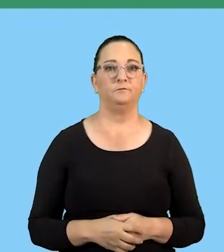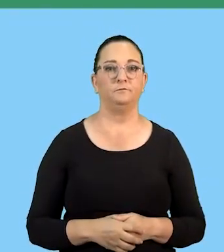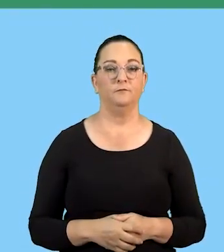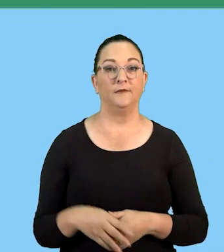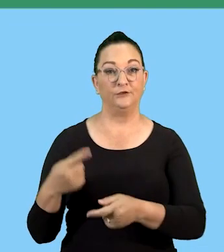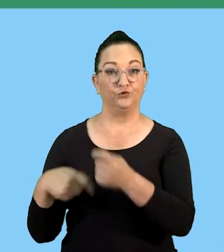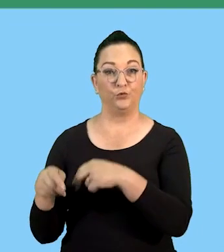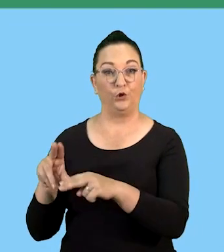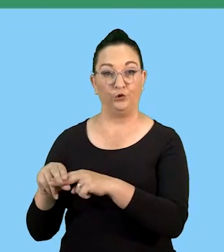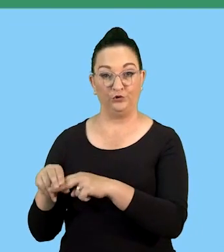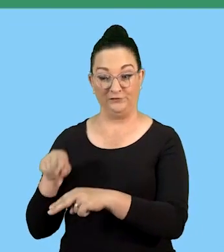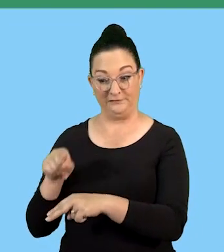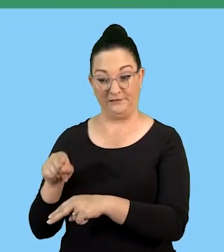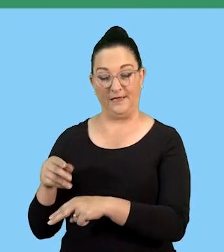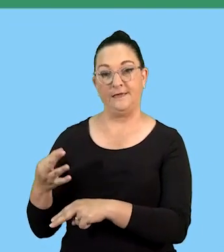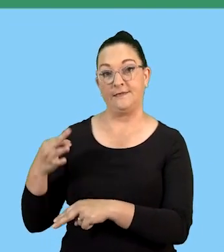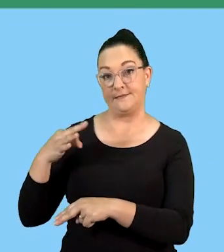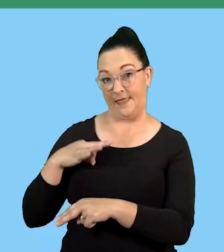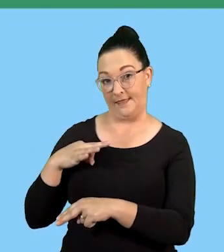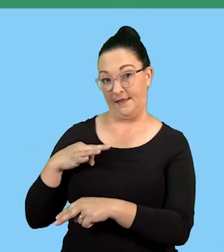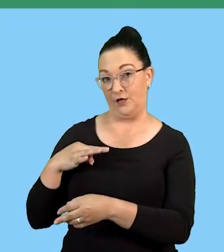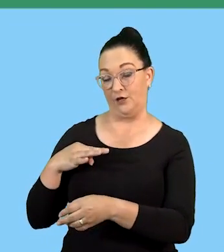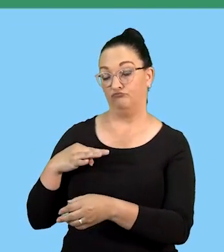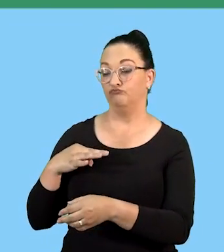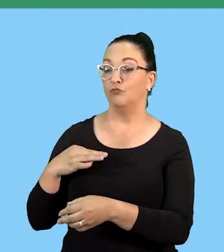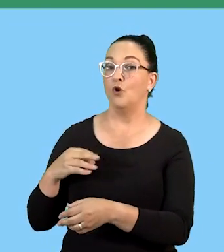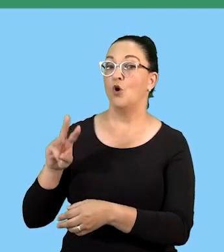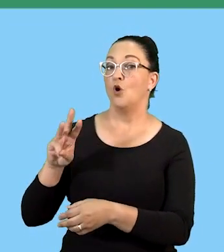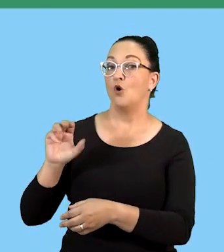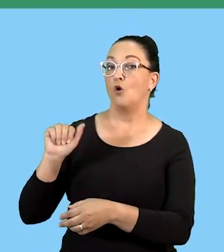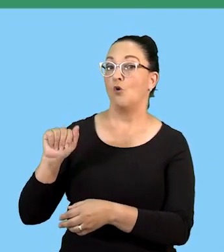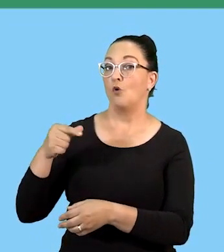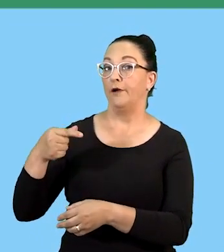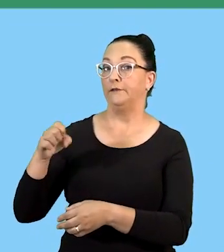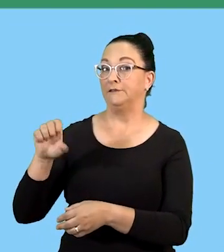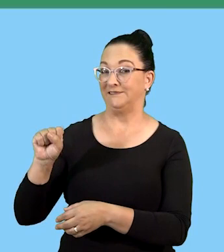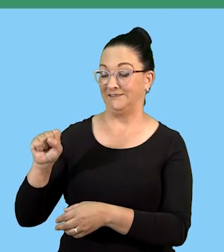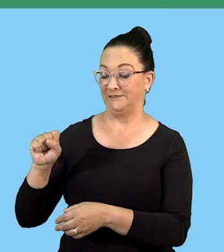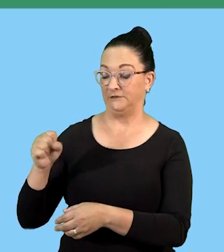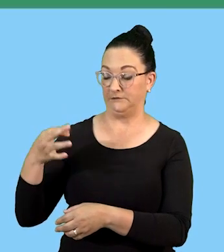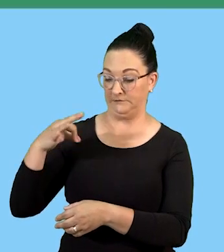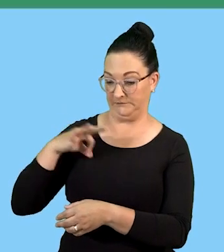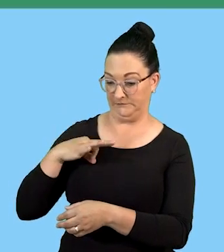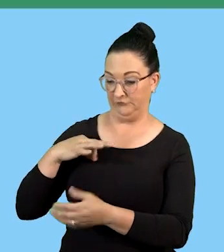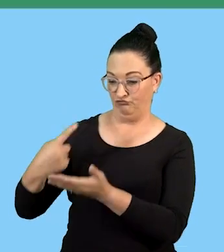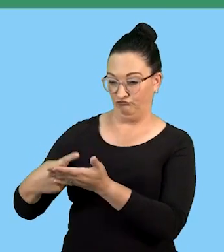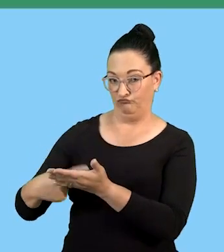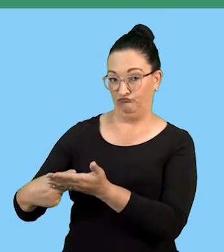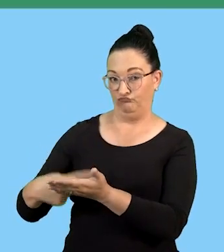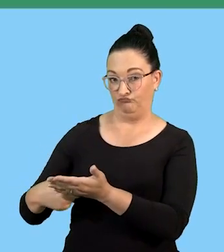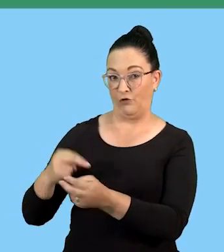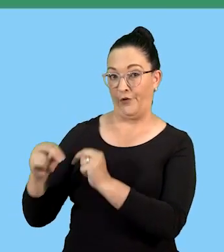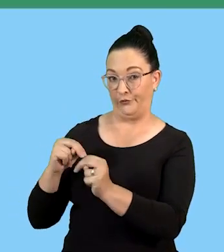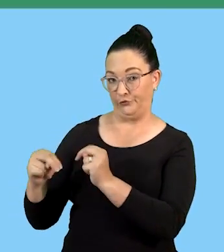a trade union negotiates salaries and wages, whereas a workplace forum does not deal with